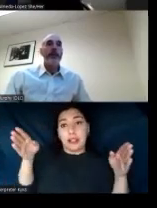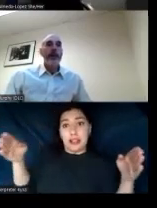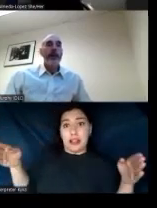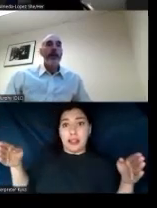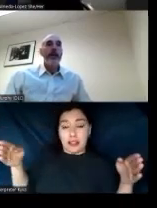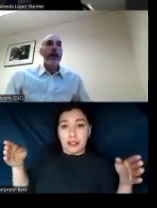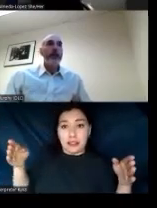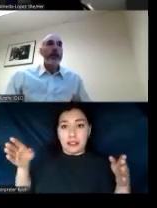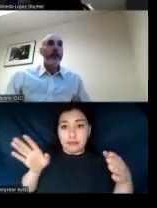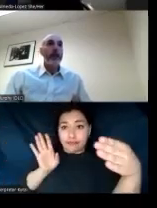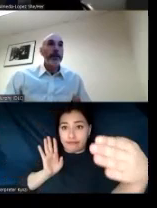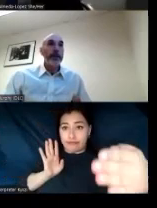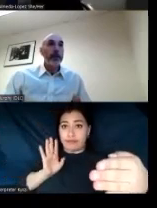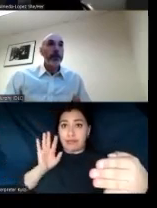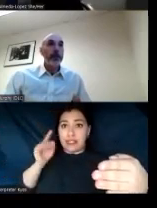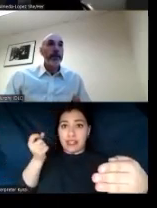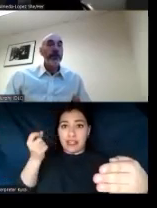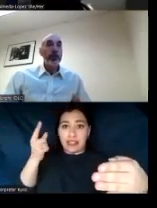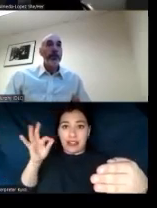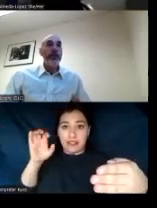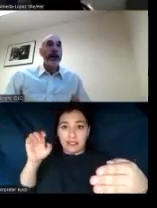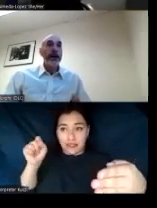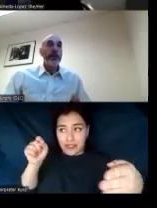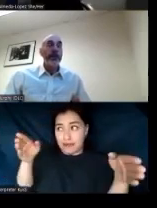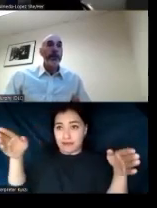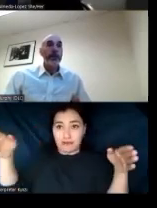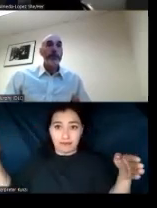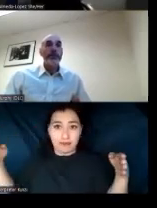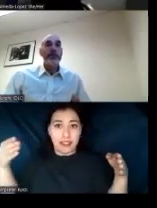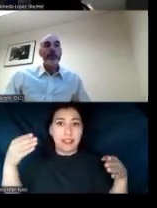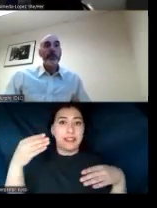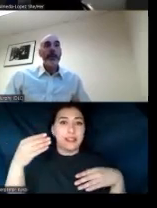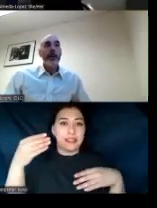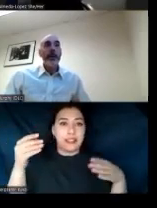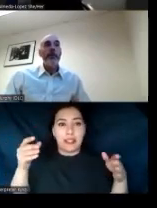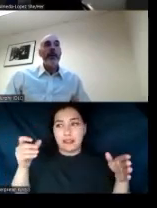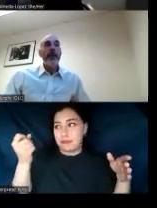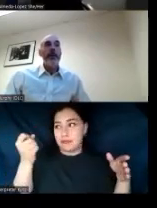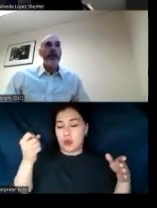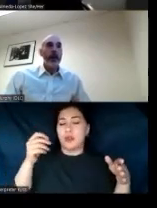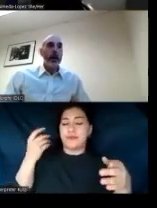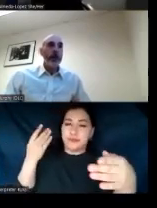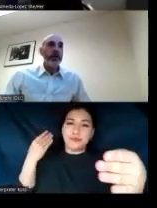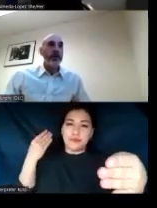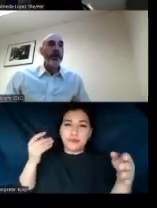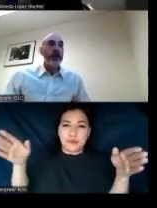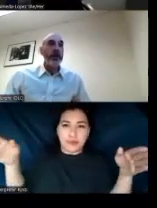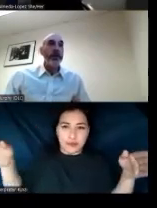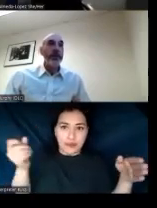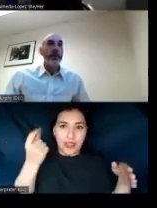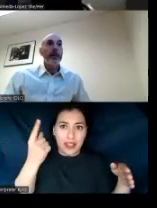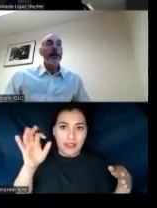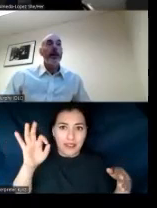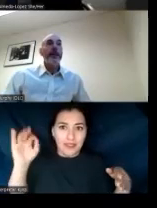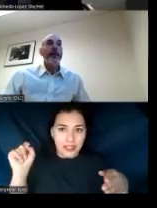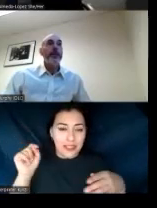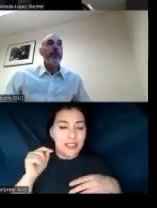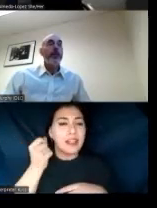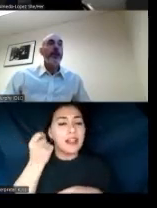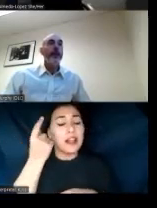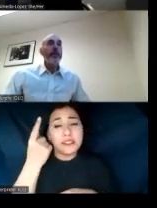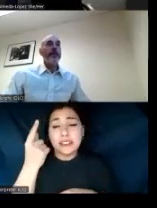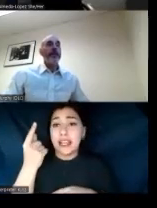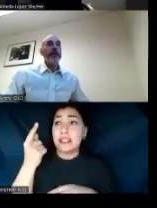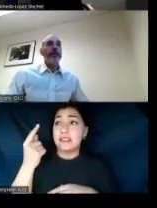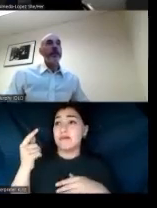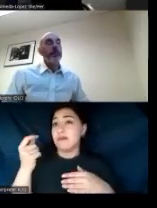space, that single accessible space should be van accessible. If there are up to 6 accessible